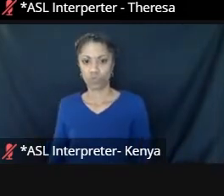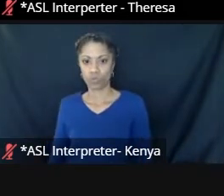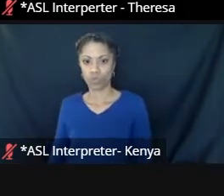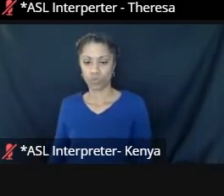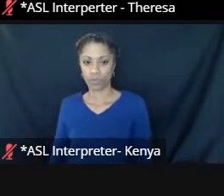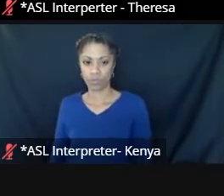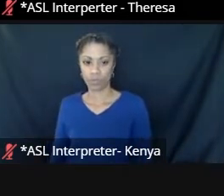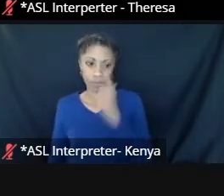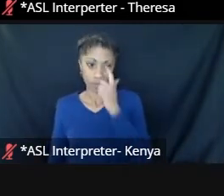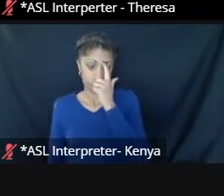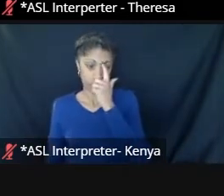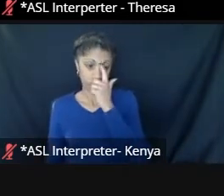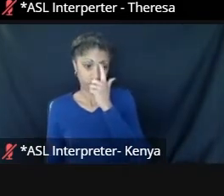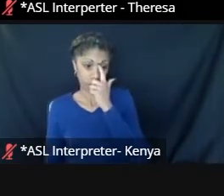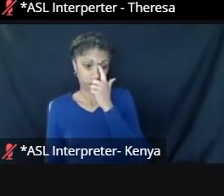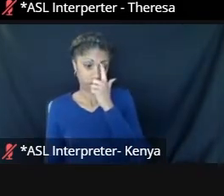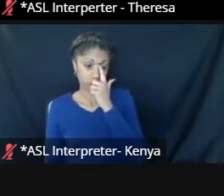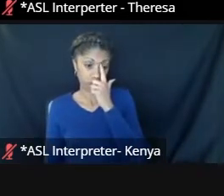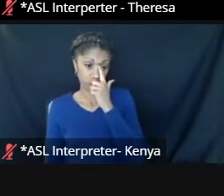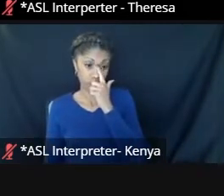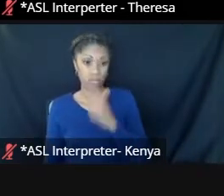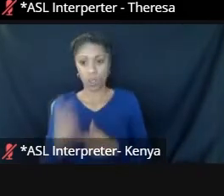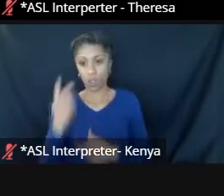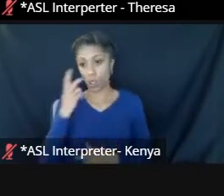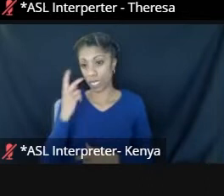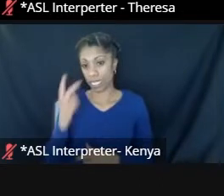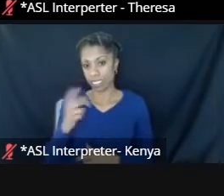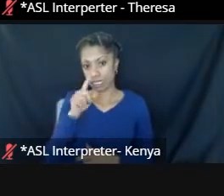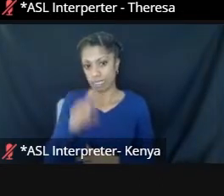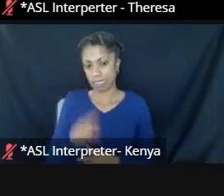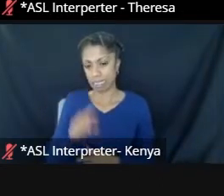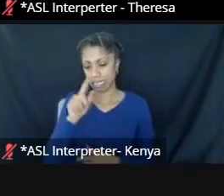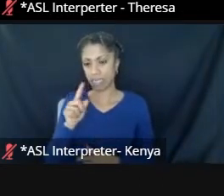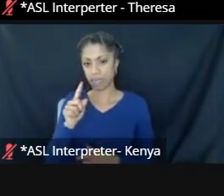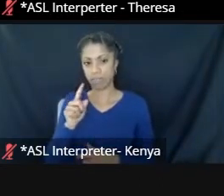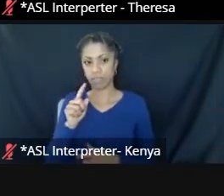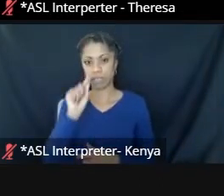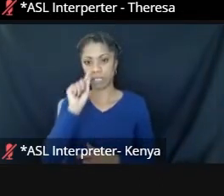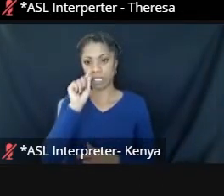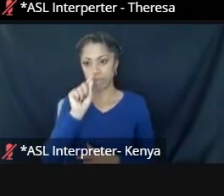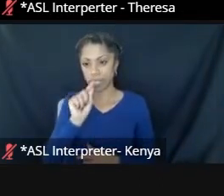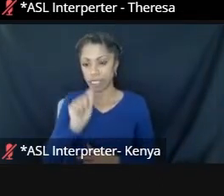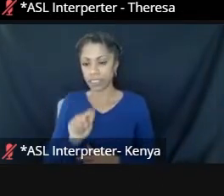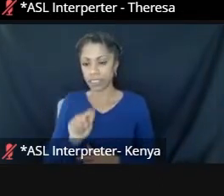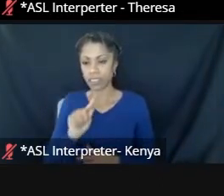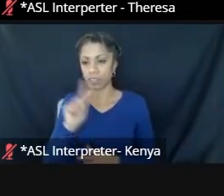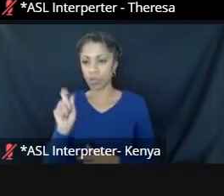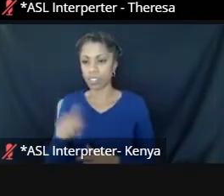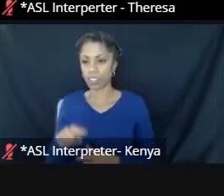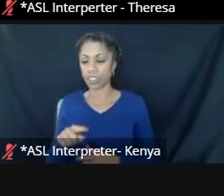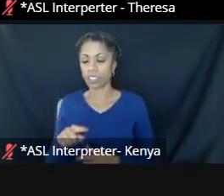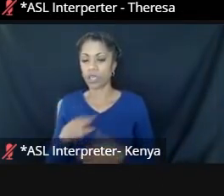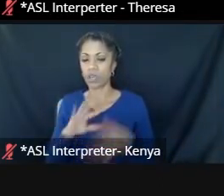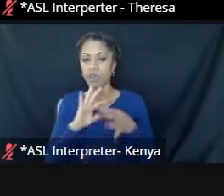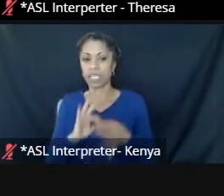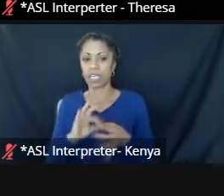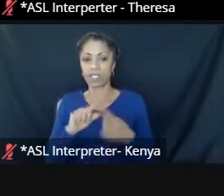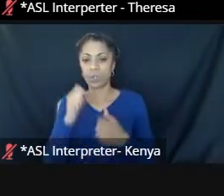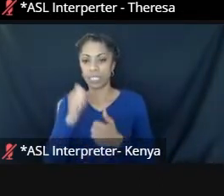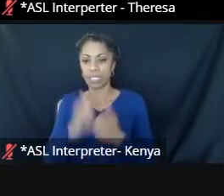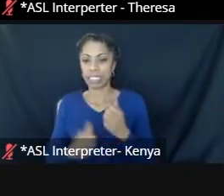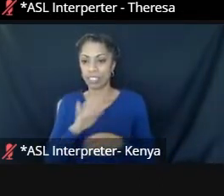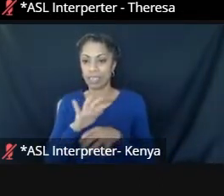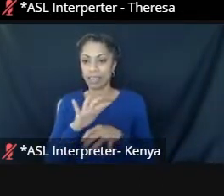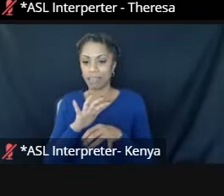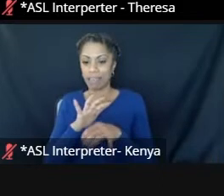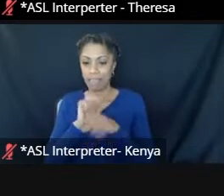And there's places and questions that we've been thinking a lot about with regards to each habit and inclusion, empathy,